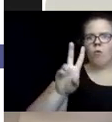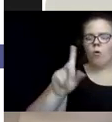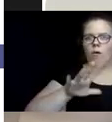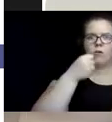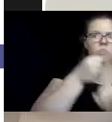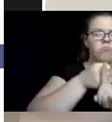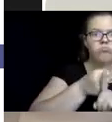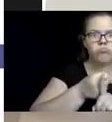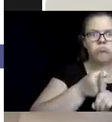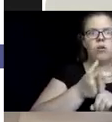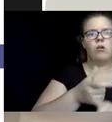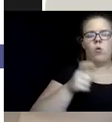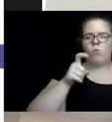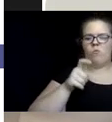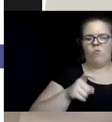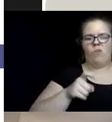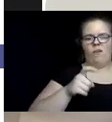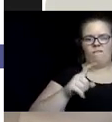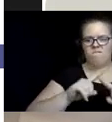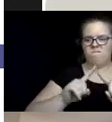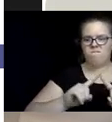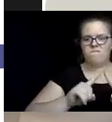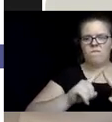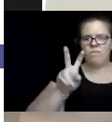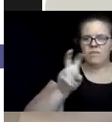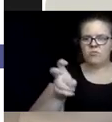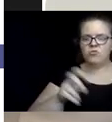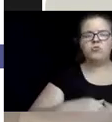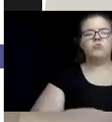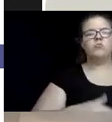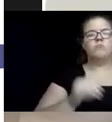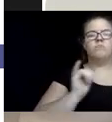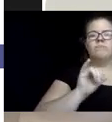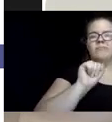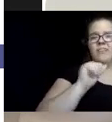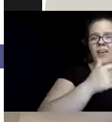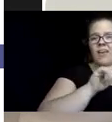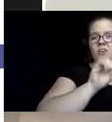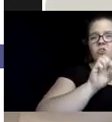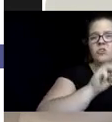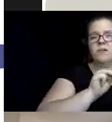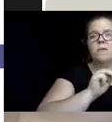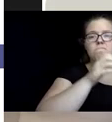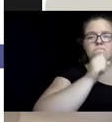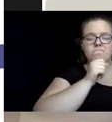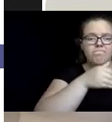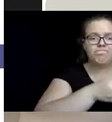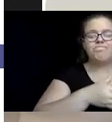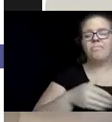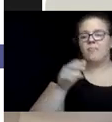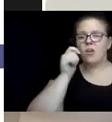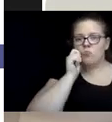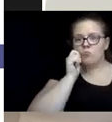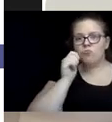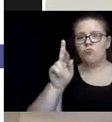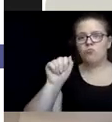in issues that happened as a result of COVID, which highlighted issues of ageism and race. I'll discuss that